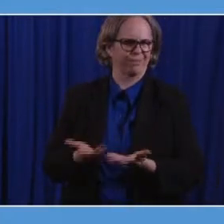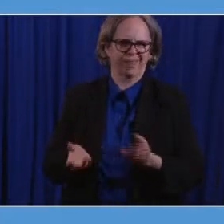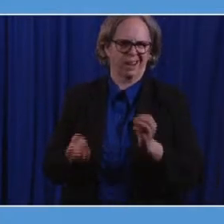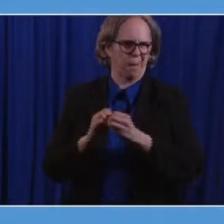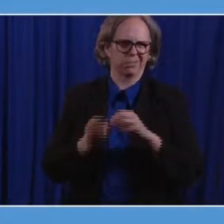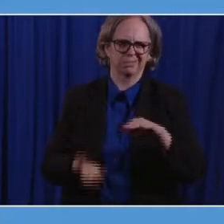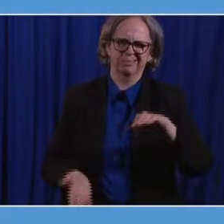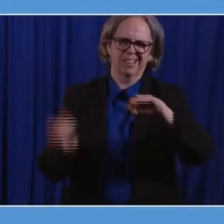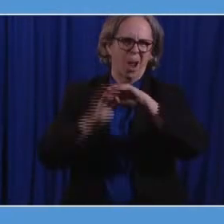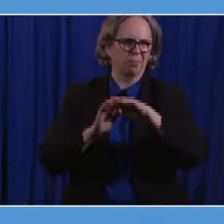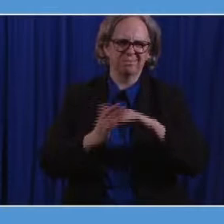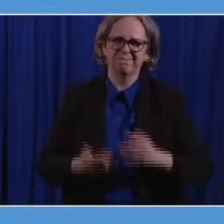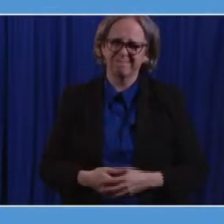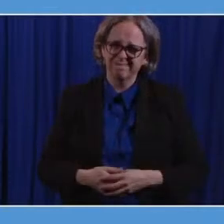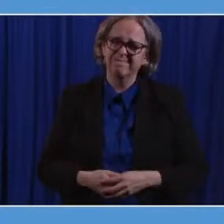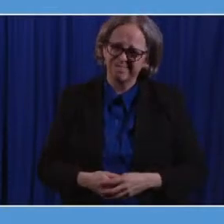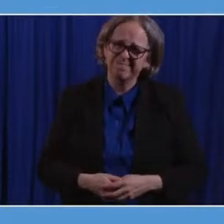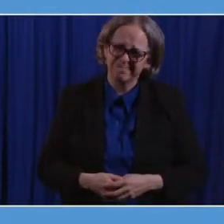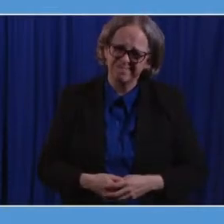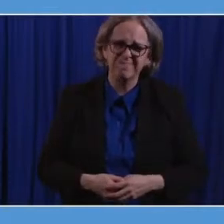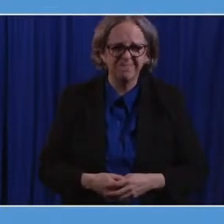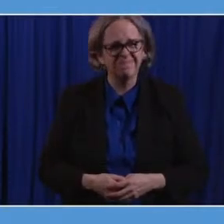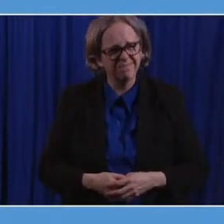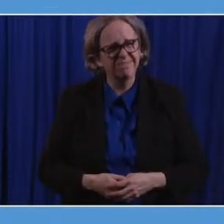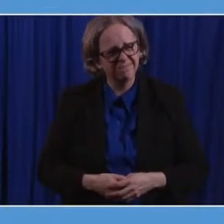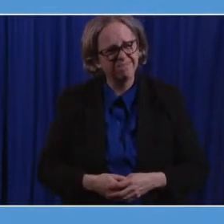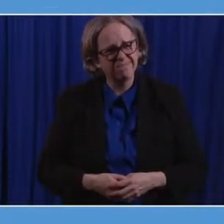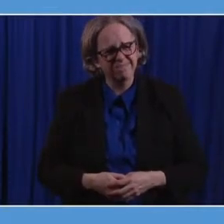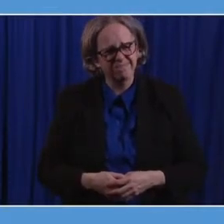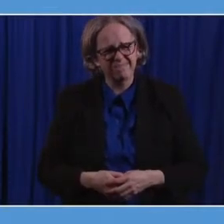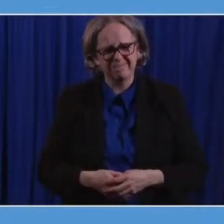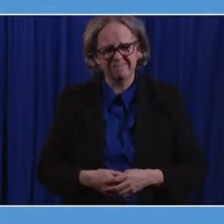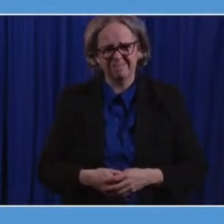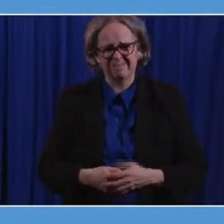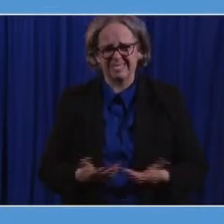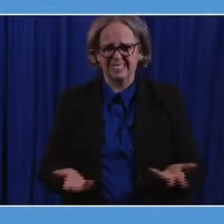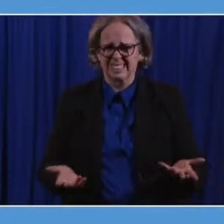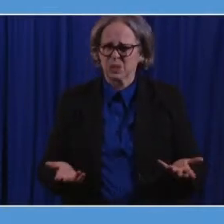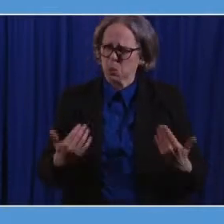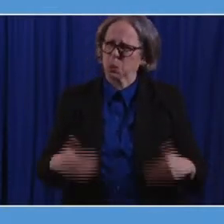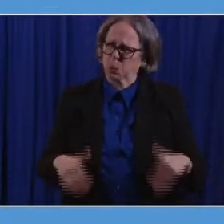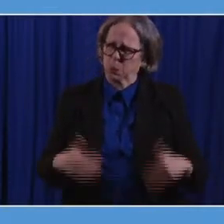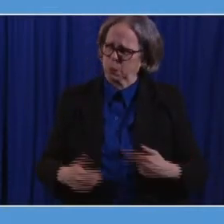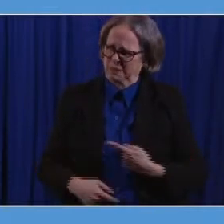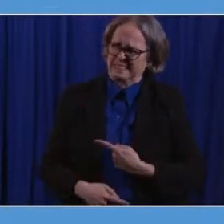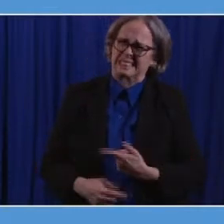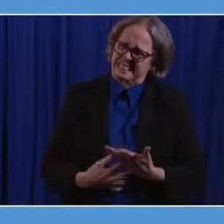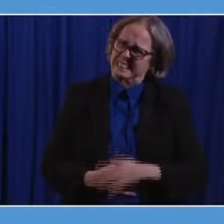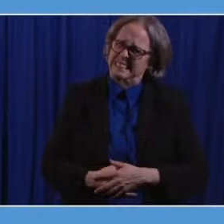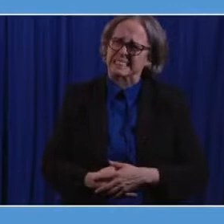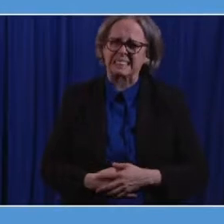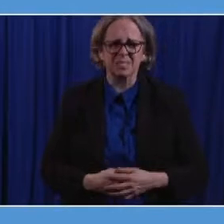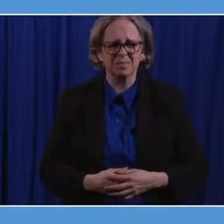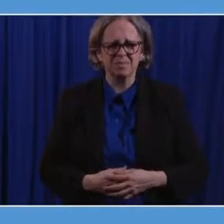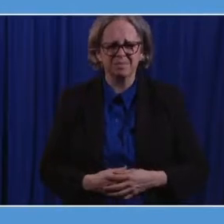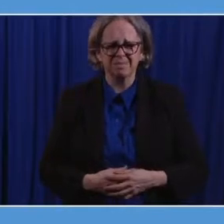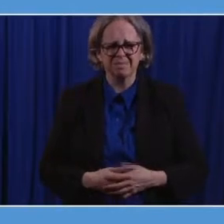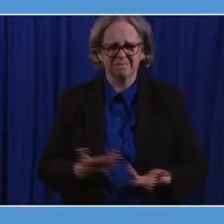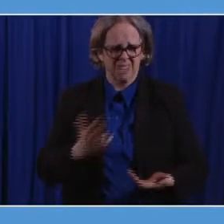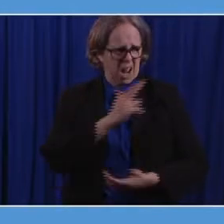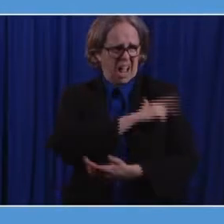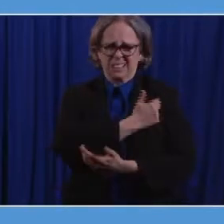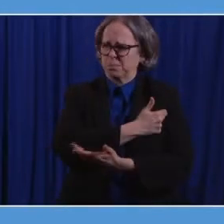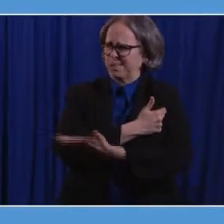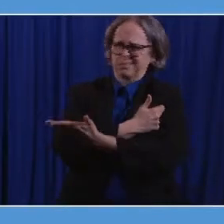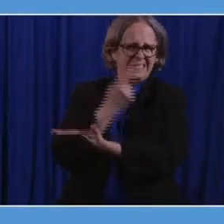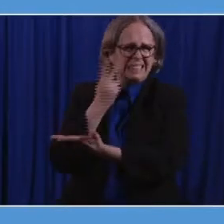hour. Again, a significant increase in number of cases. Our hospitalizations are up